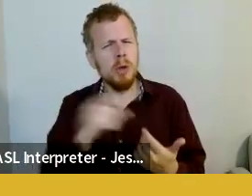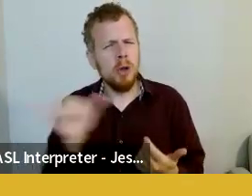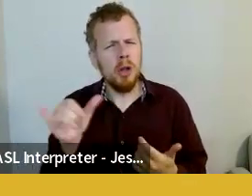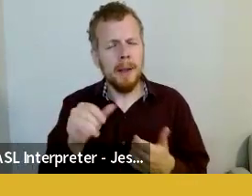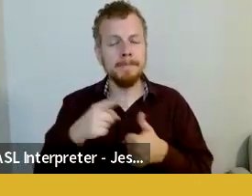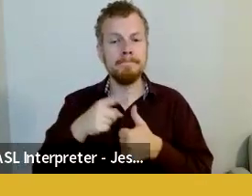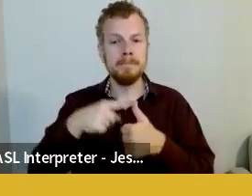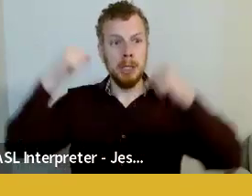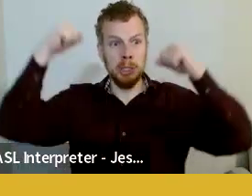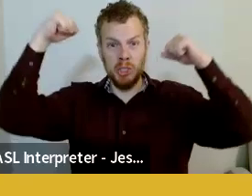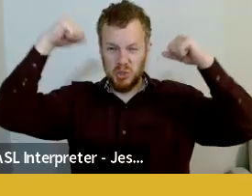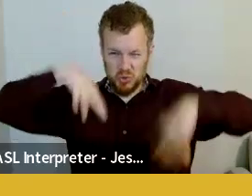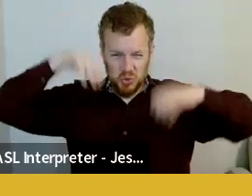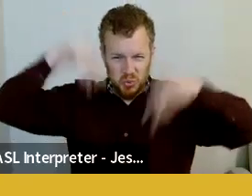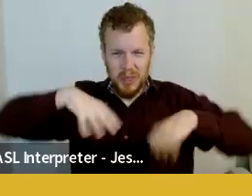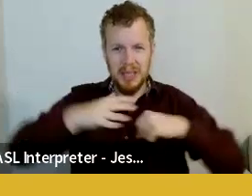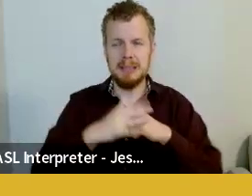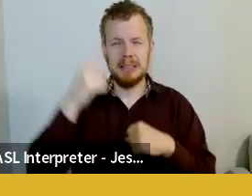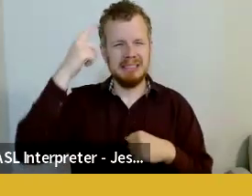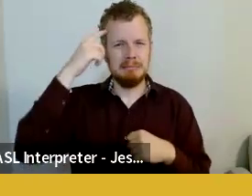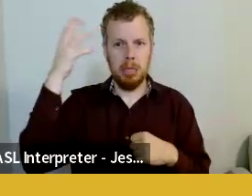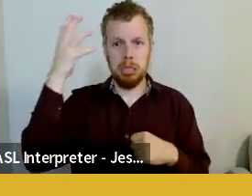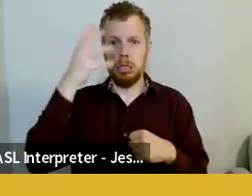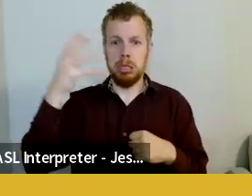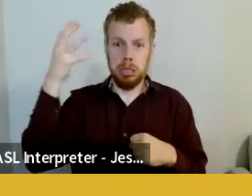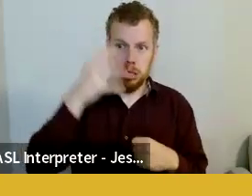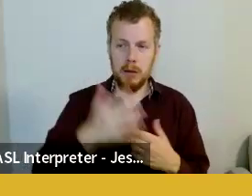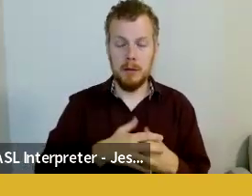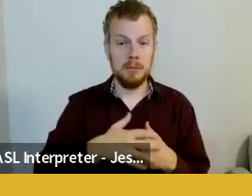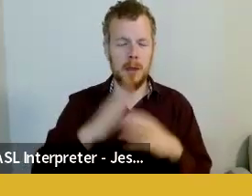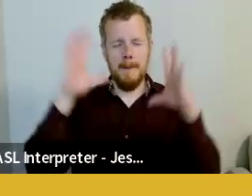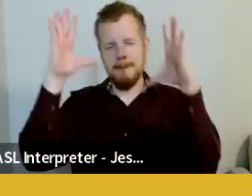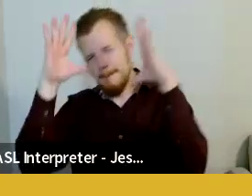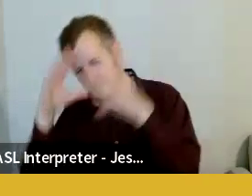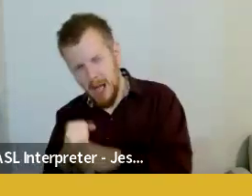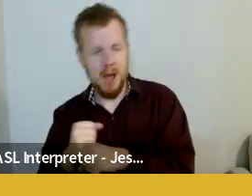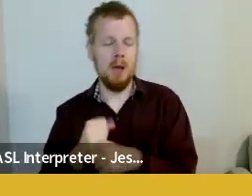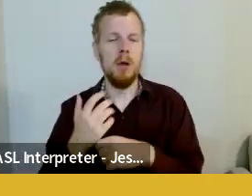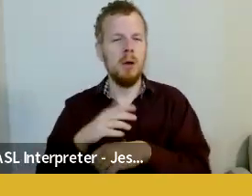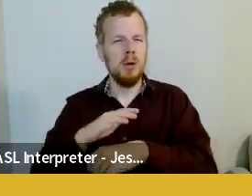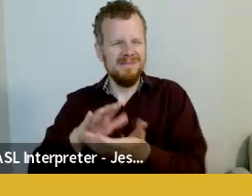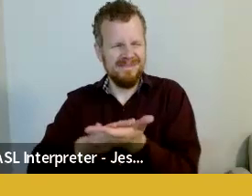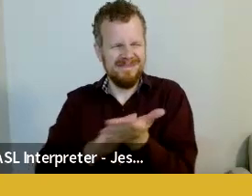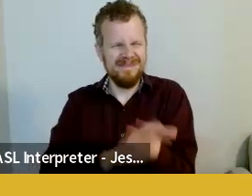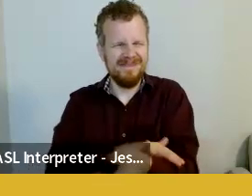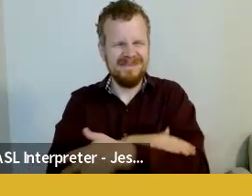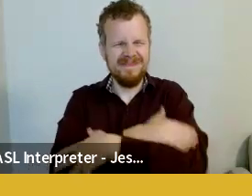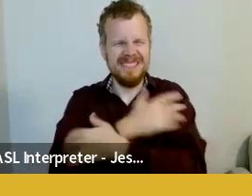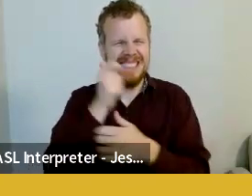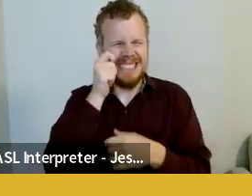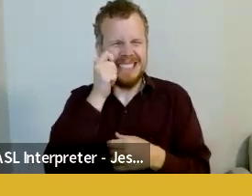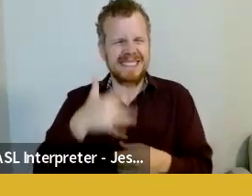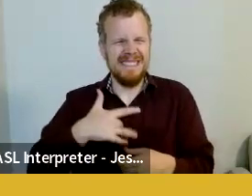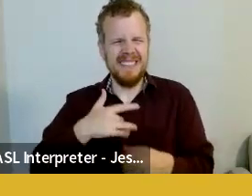heavy sweating, dizziness, fainting, and clammy skin. If you notice these